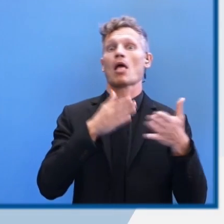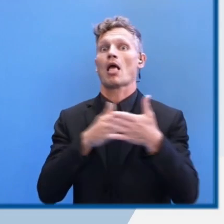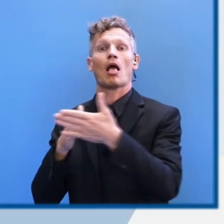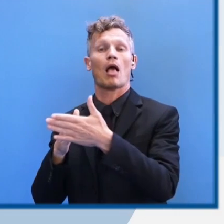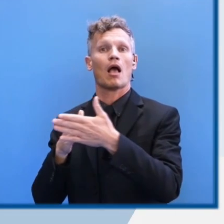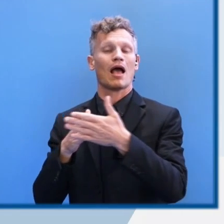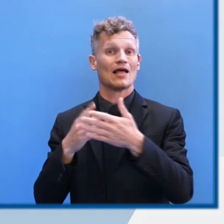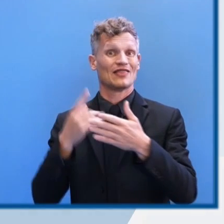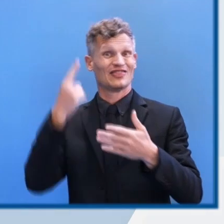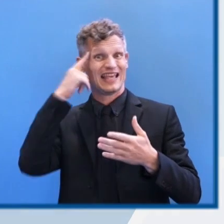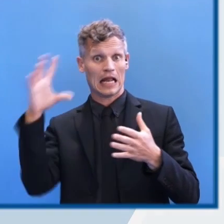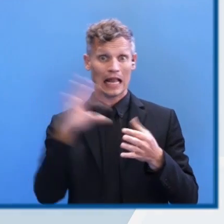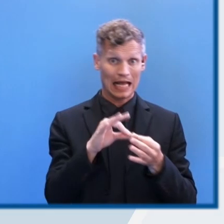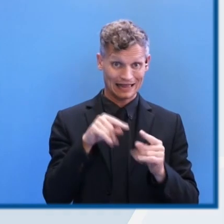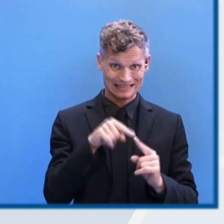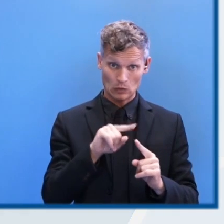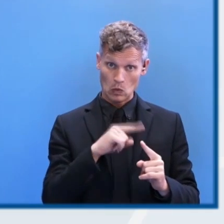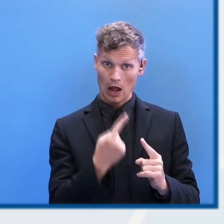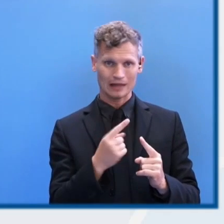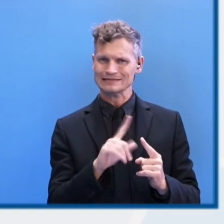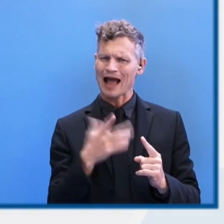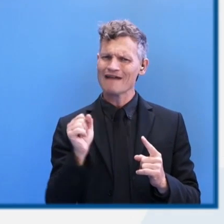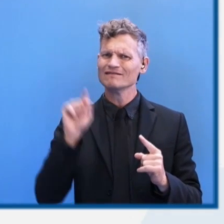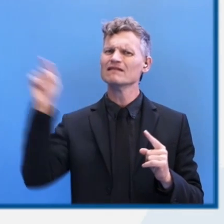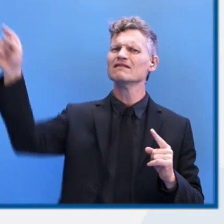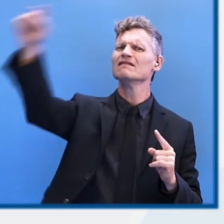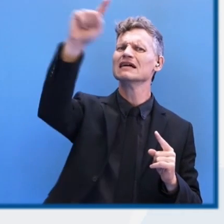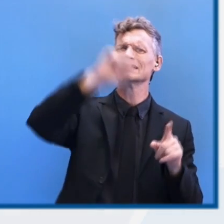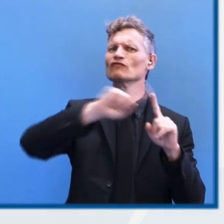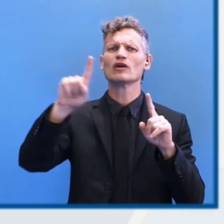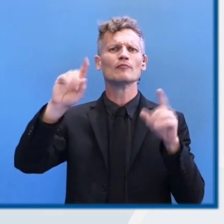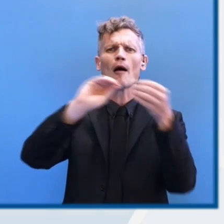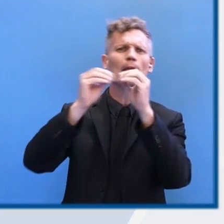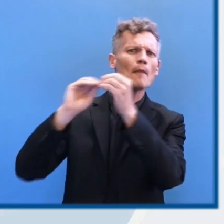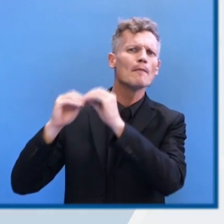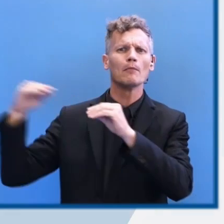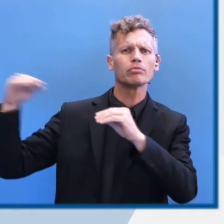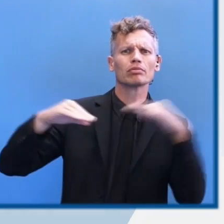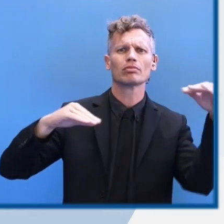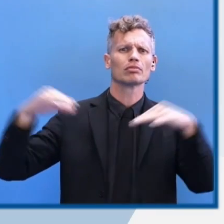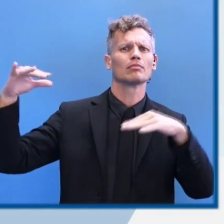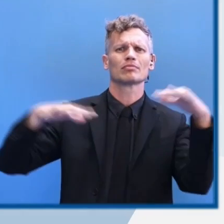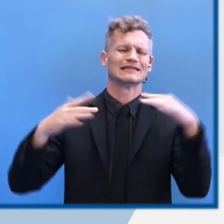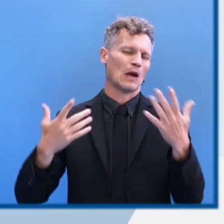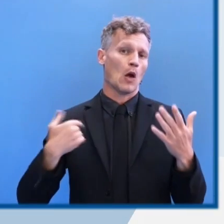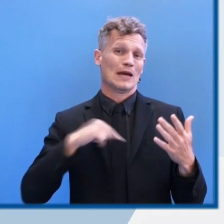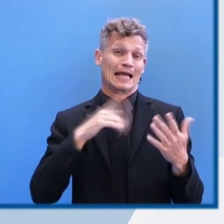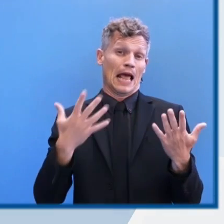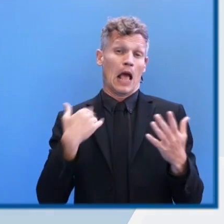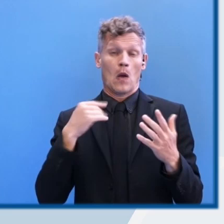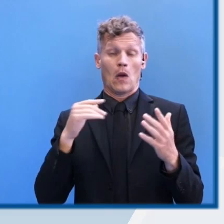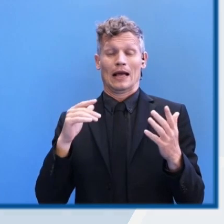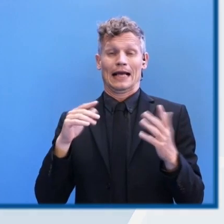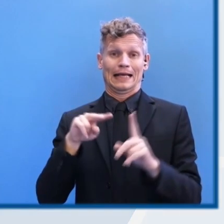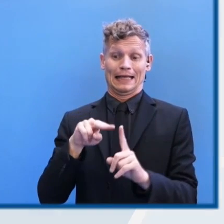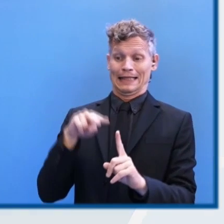some approaches on how to deal with that, but I wouldn't say that we have gone very far yet. The